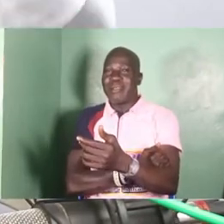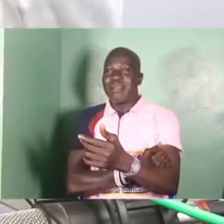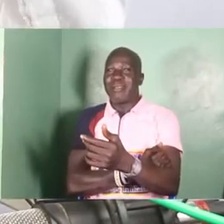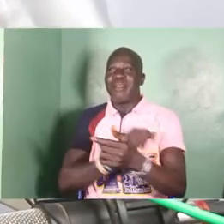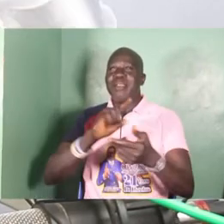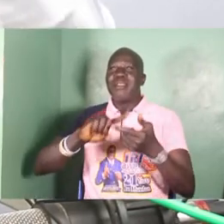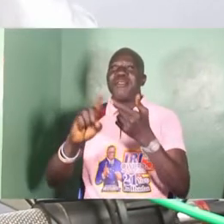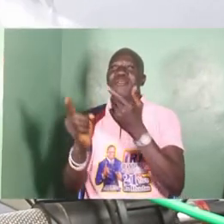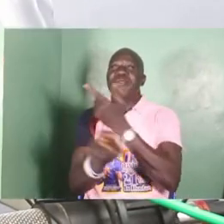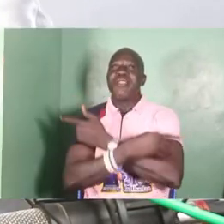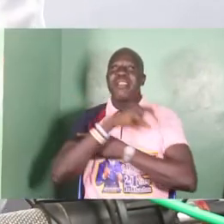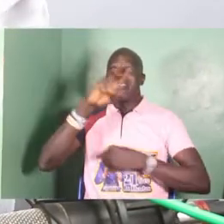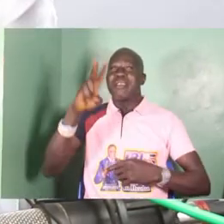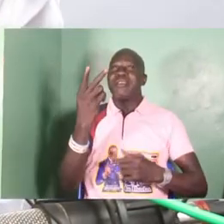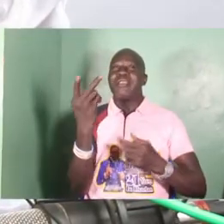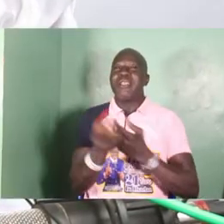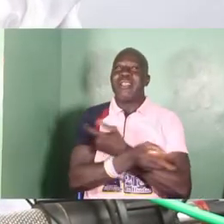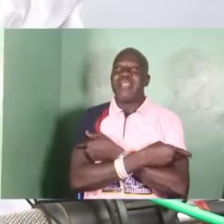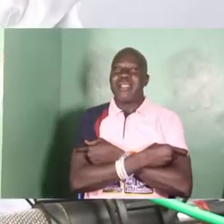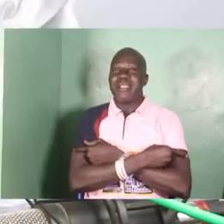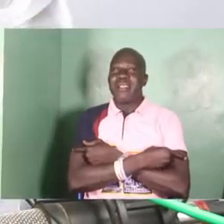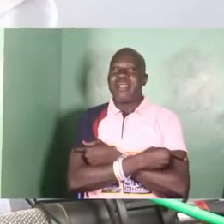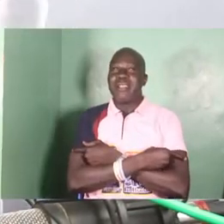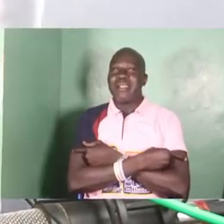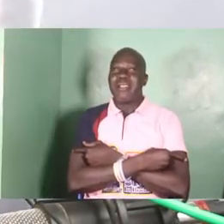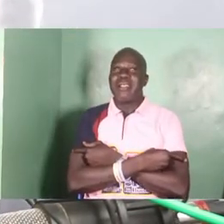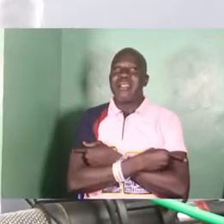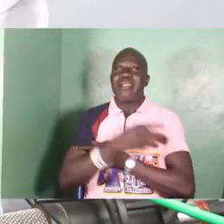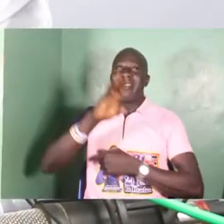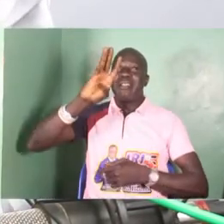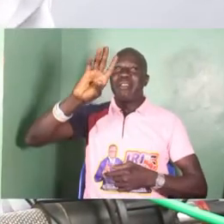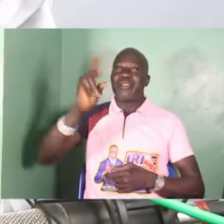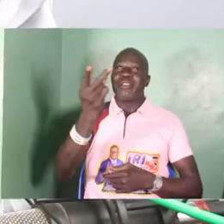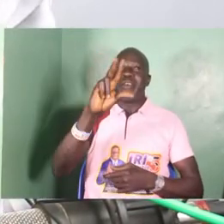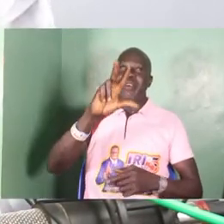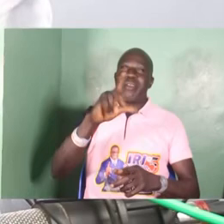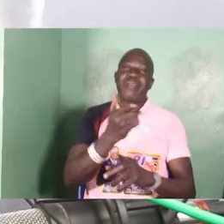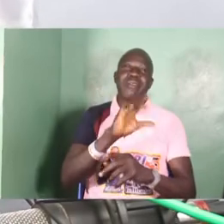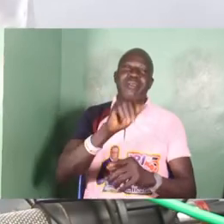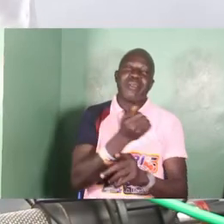On your today the second day of the 10th month,